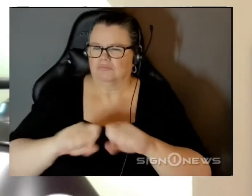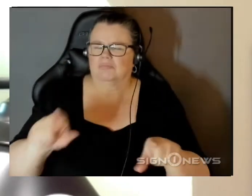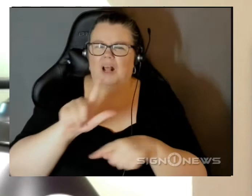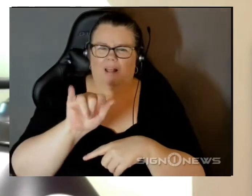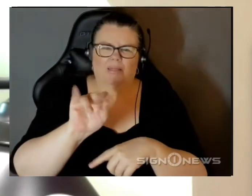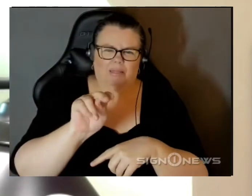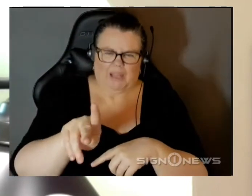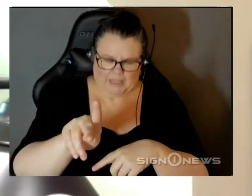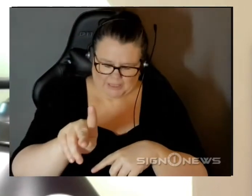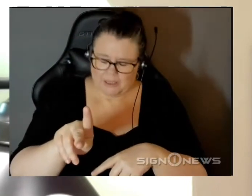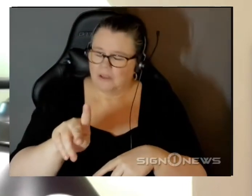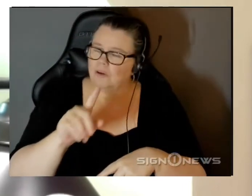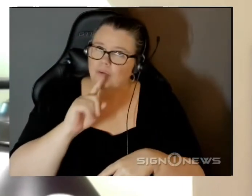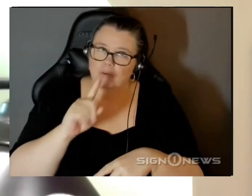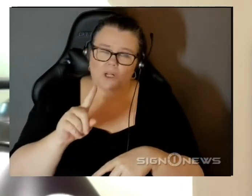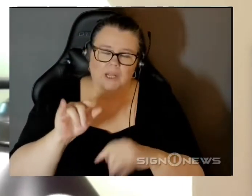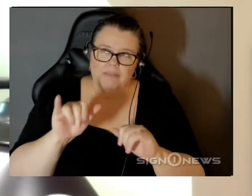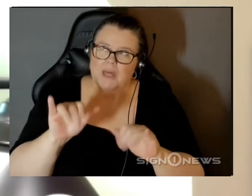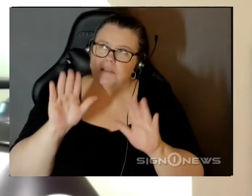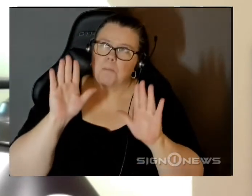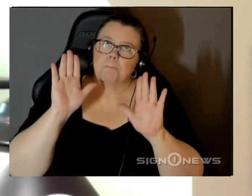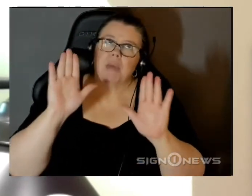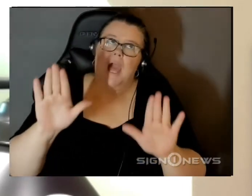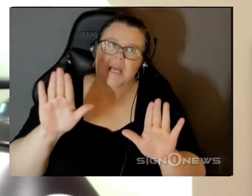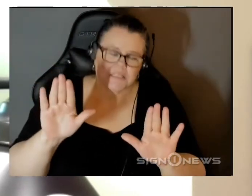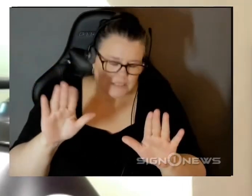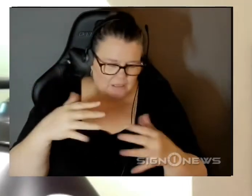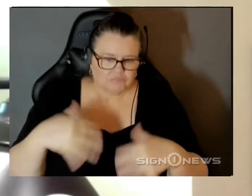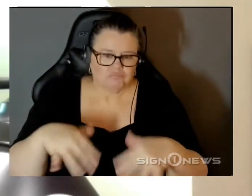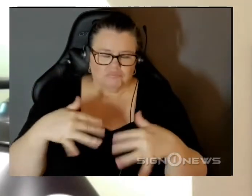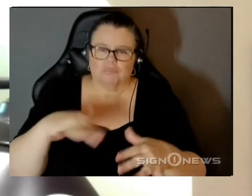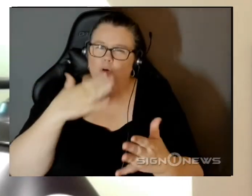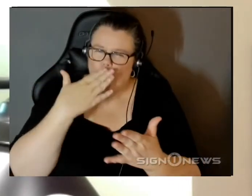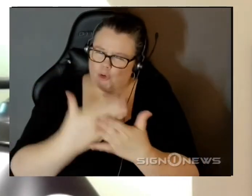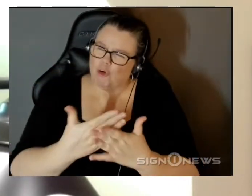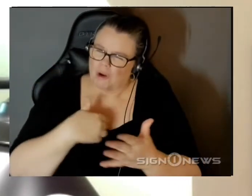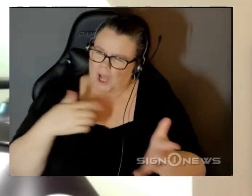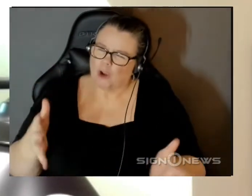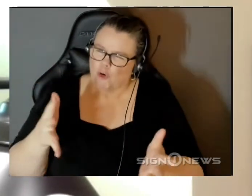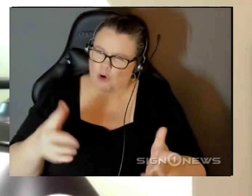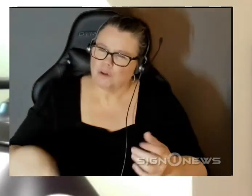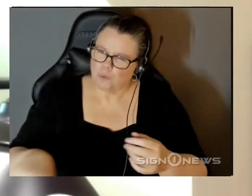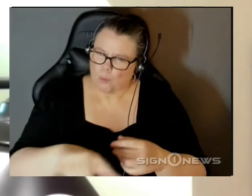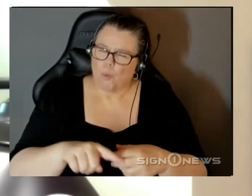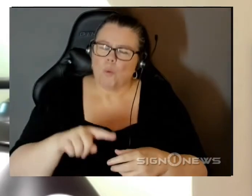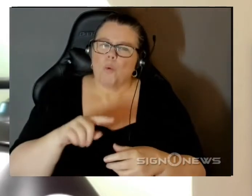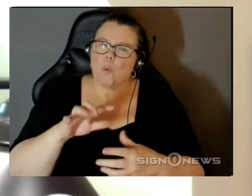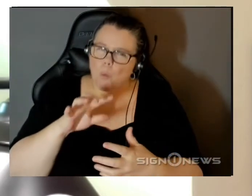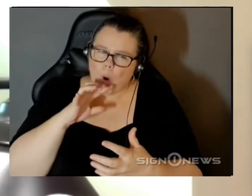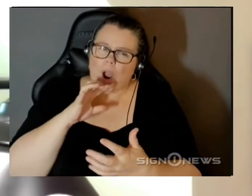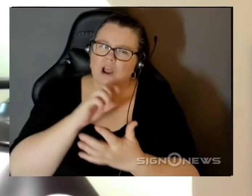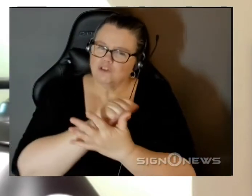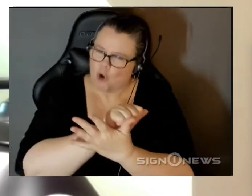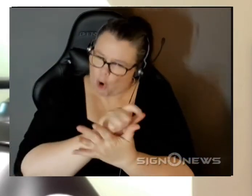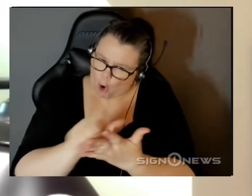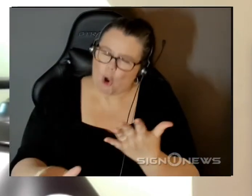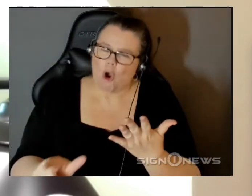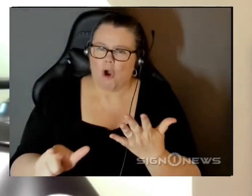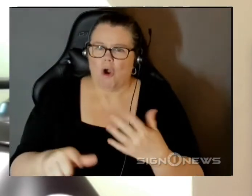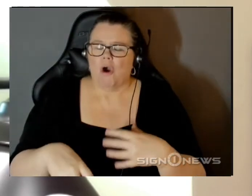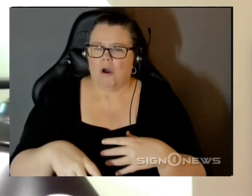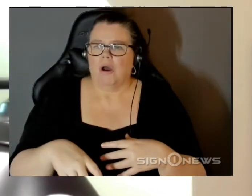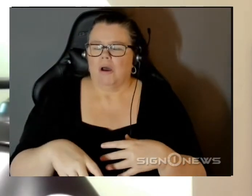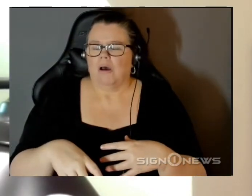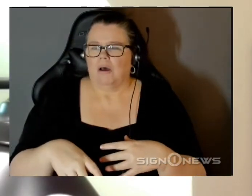they're amazing and very good. And so I encourage everyone to just watch them in full. There's a couple very long ones, but also like 5-minute ones that are